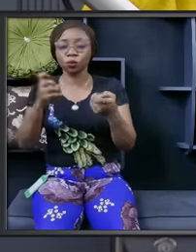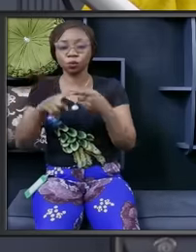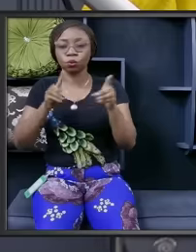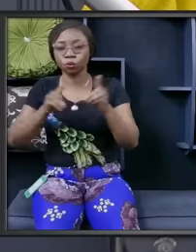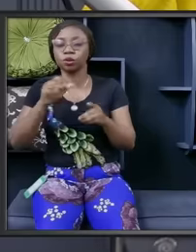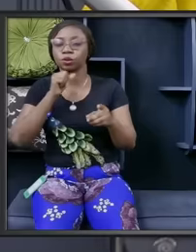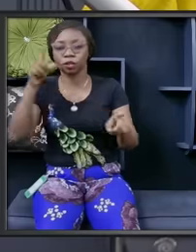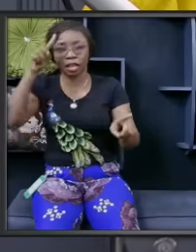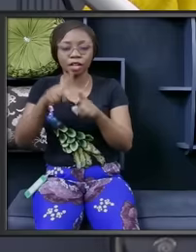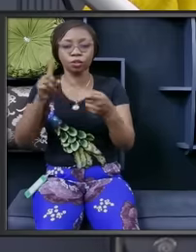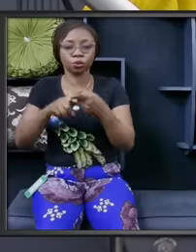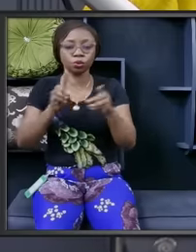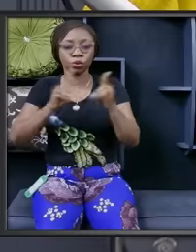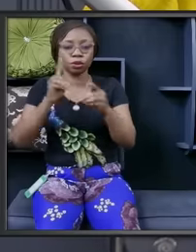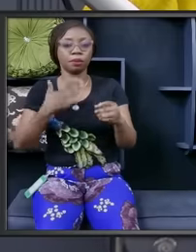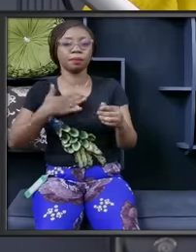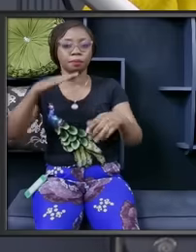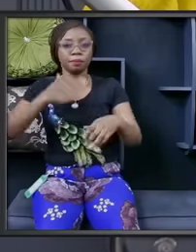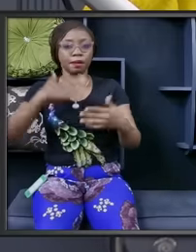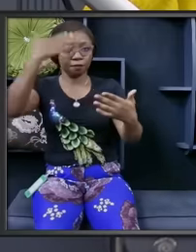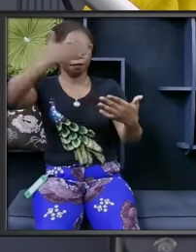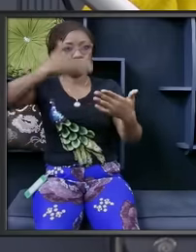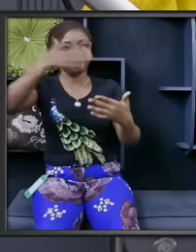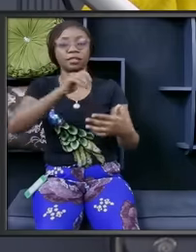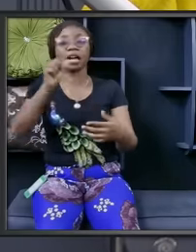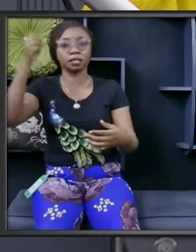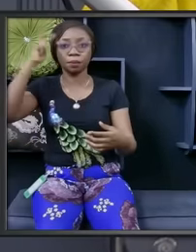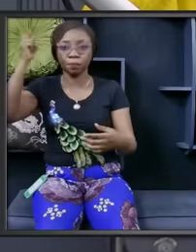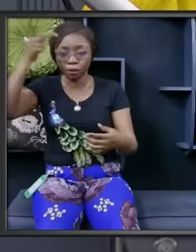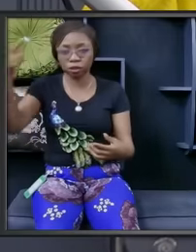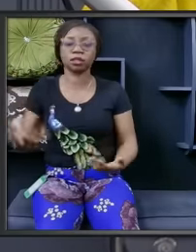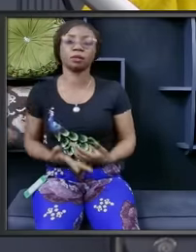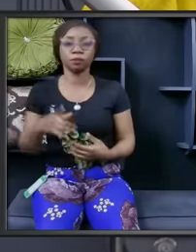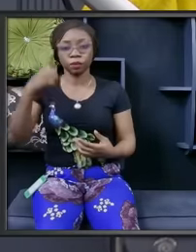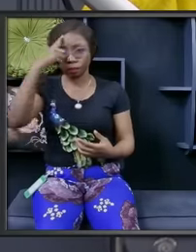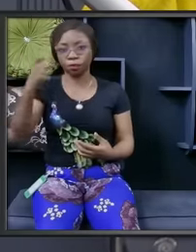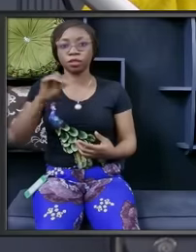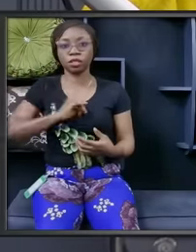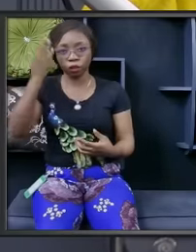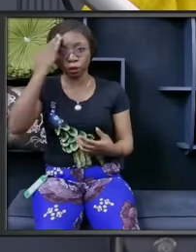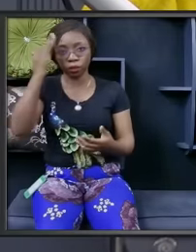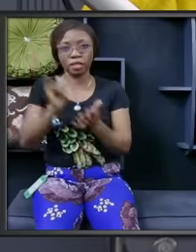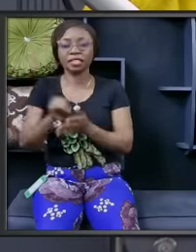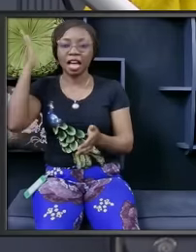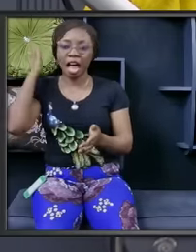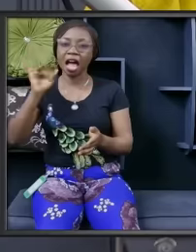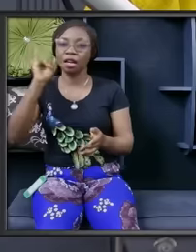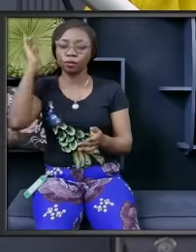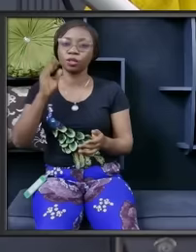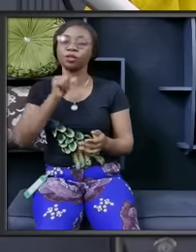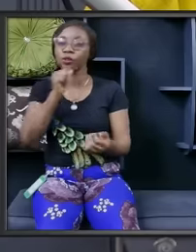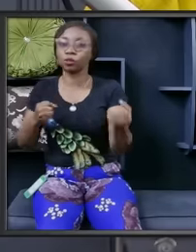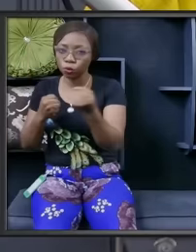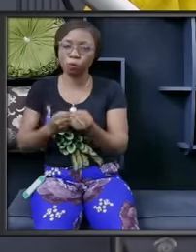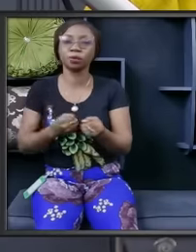they agree done for my face as a politician. You know they agree because you know say I no go hide